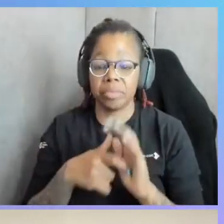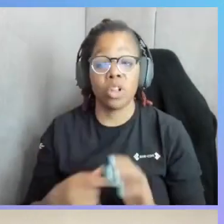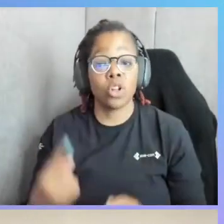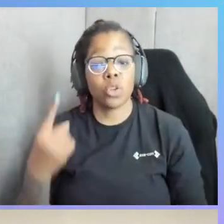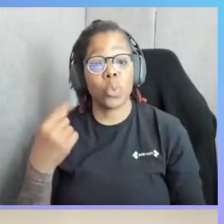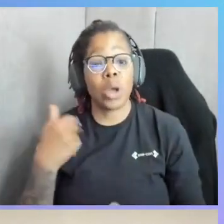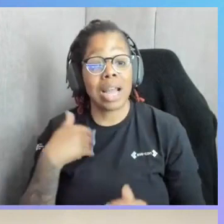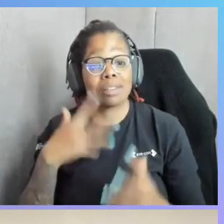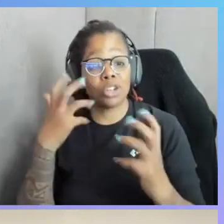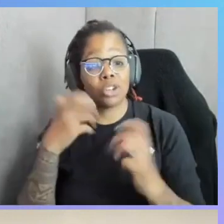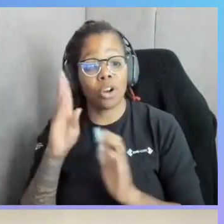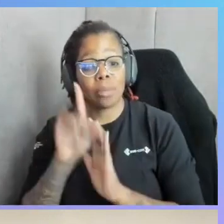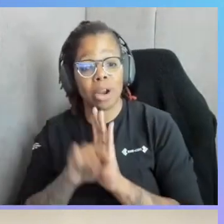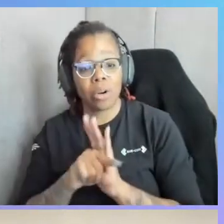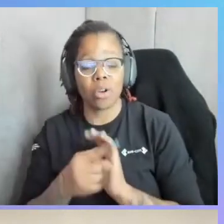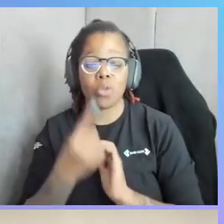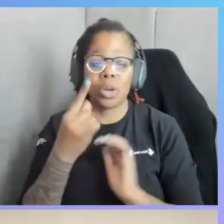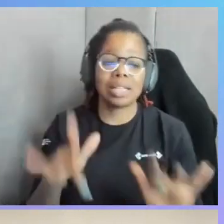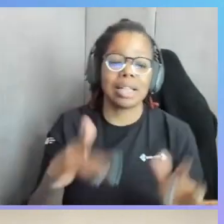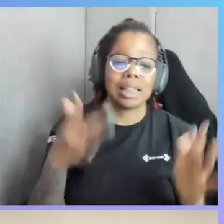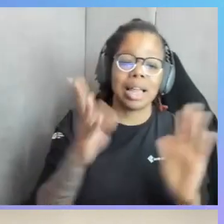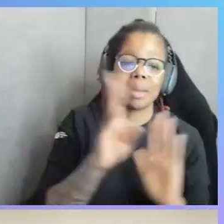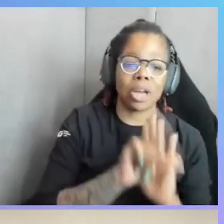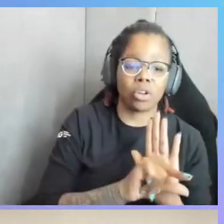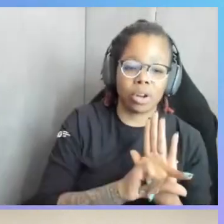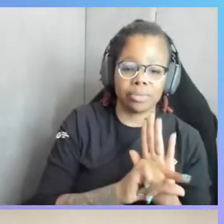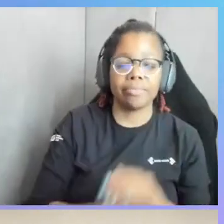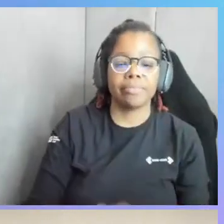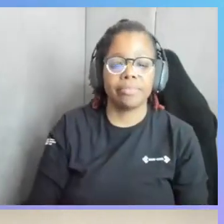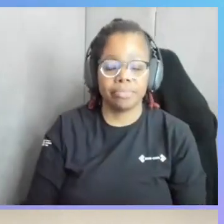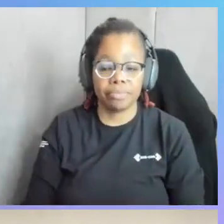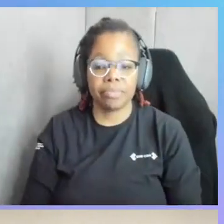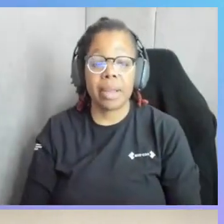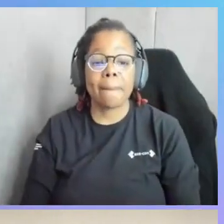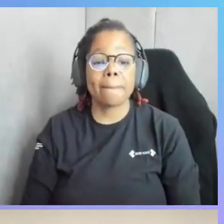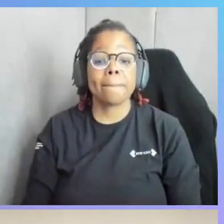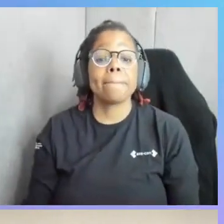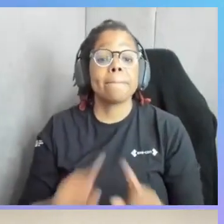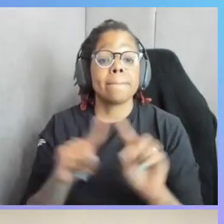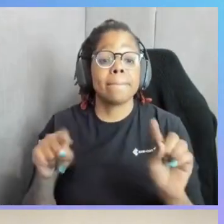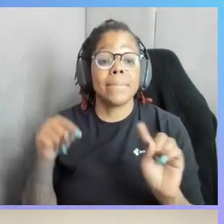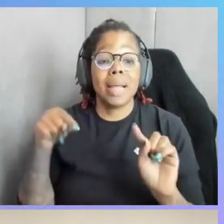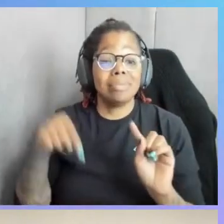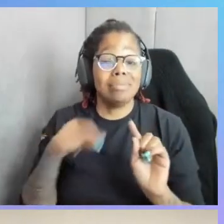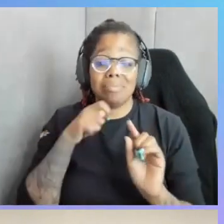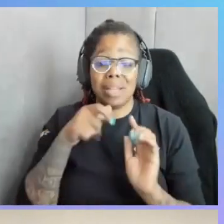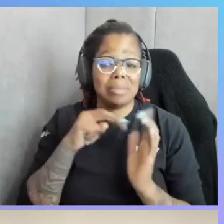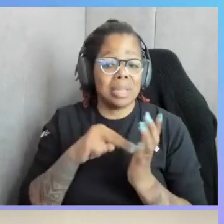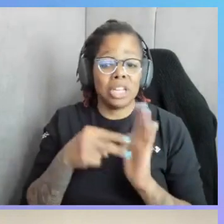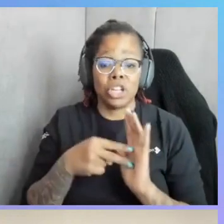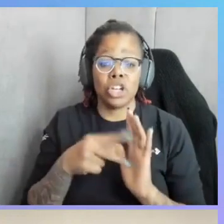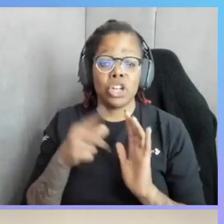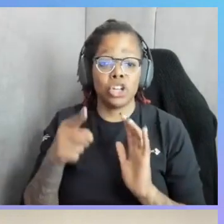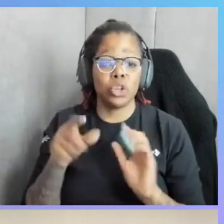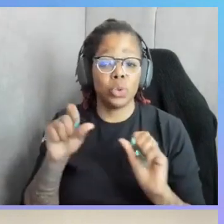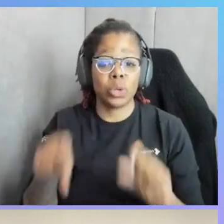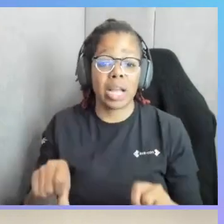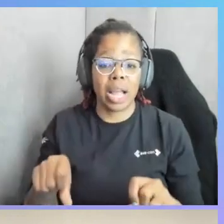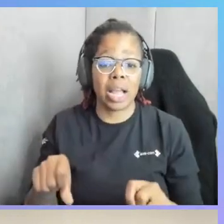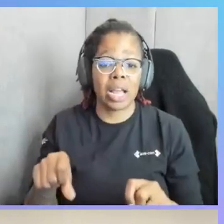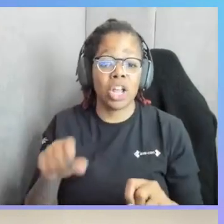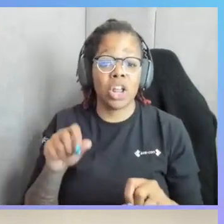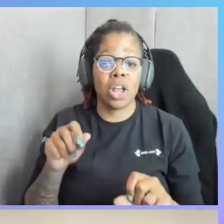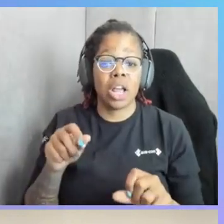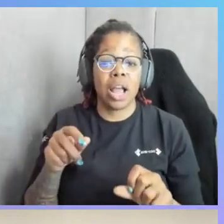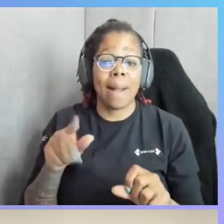a dark background and one of them has a light background. But this does not mean that you can reverse your